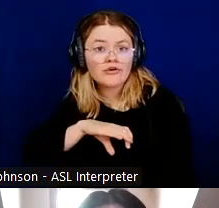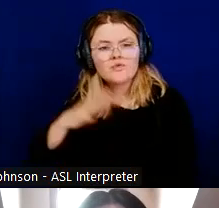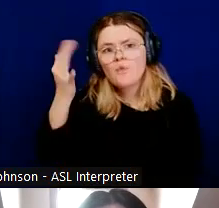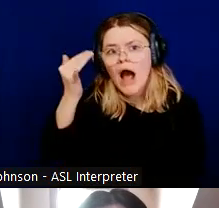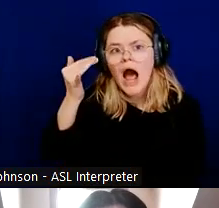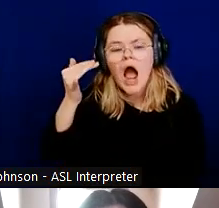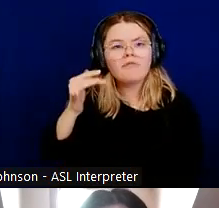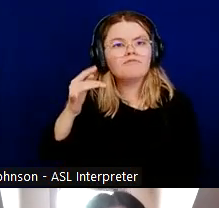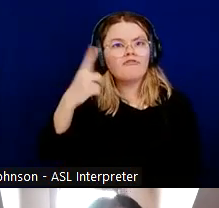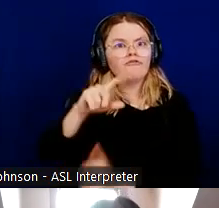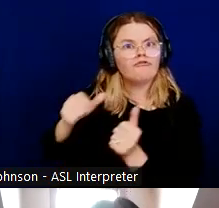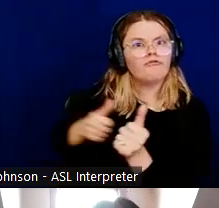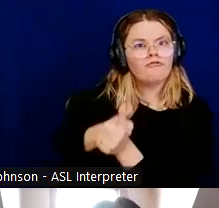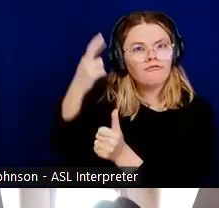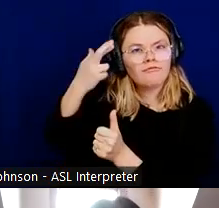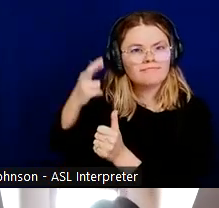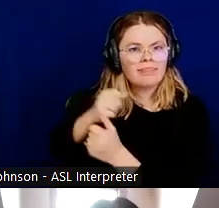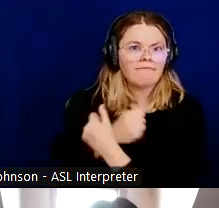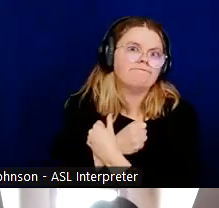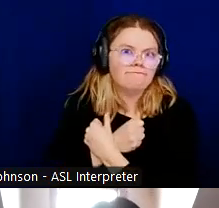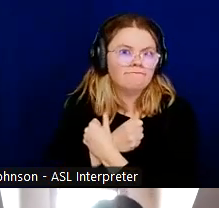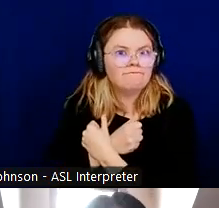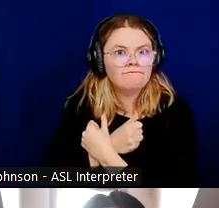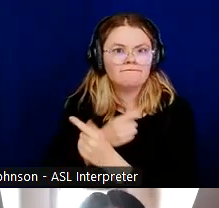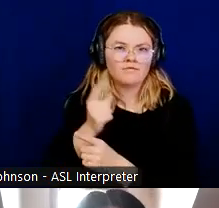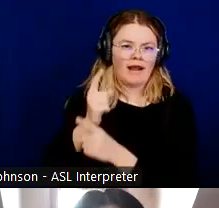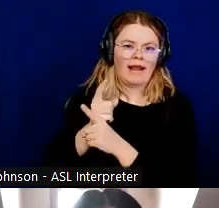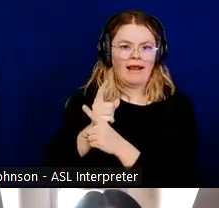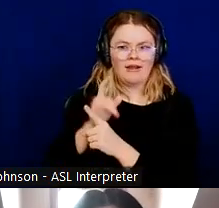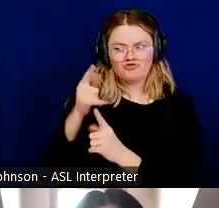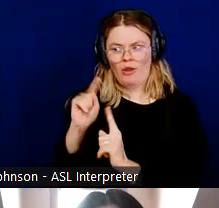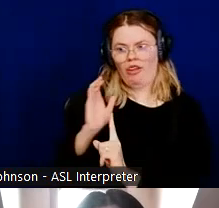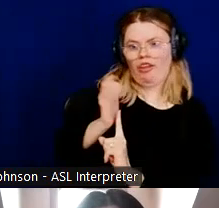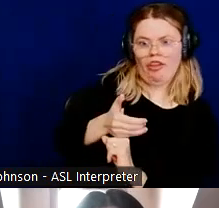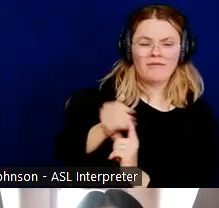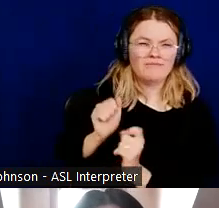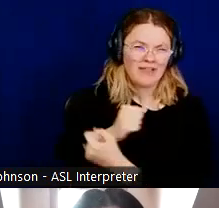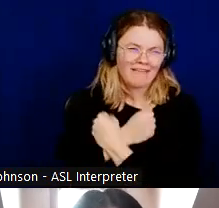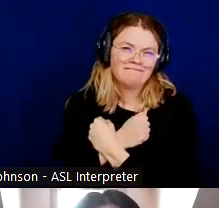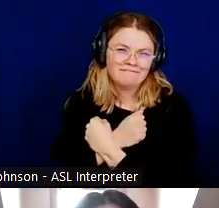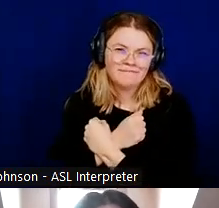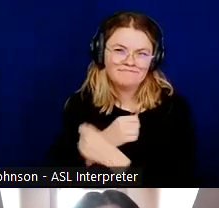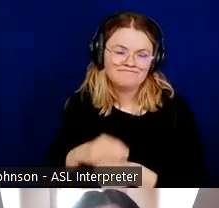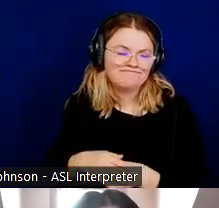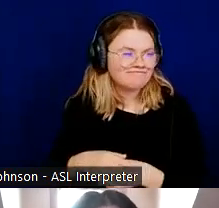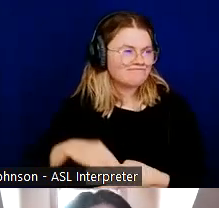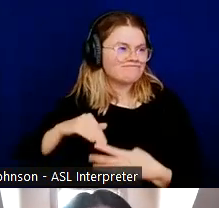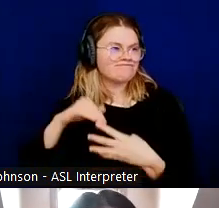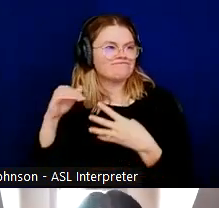because they want what's best for the individuals that they are hurting. Then we have